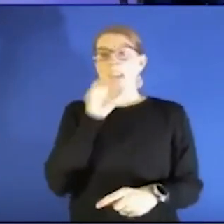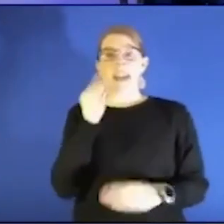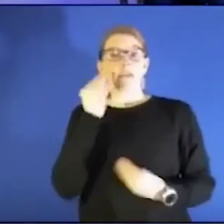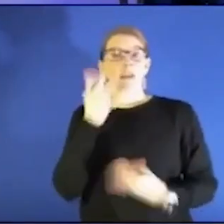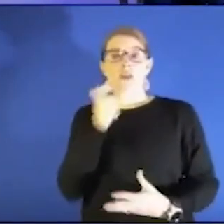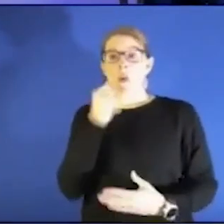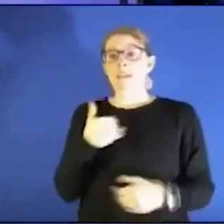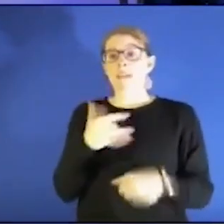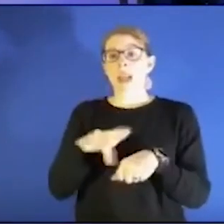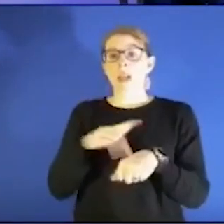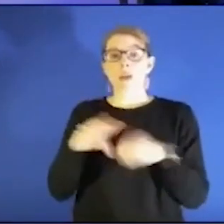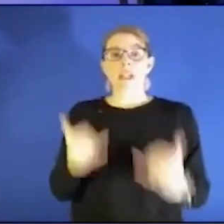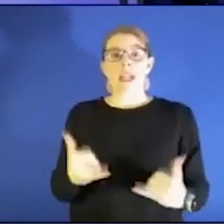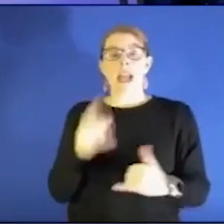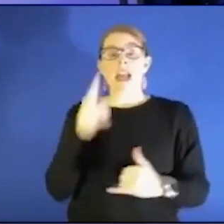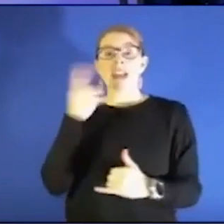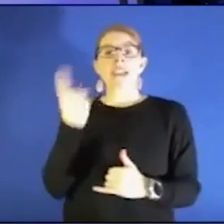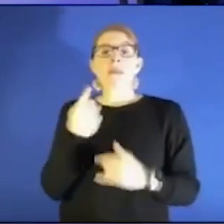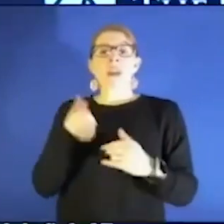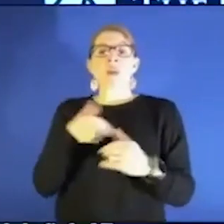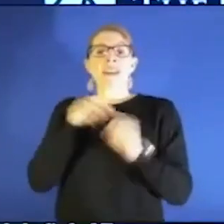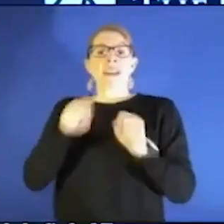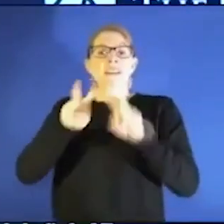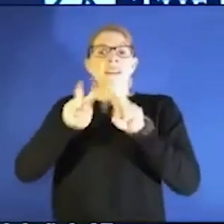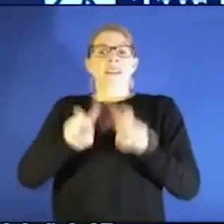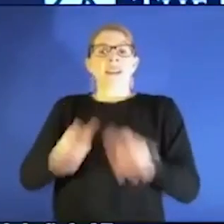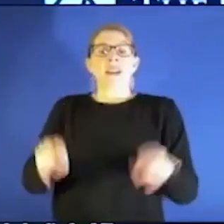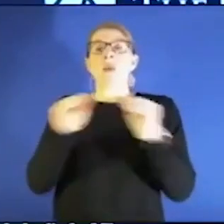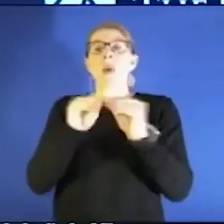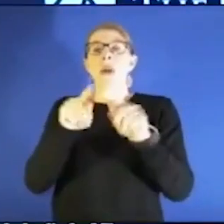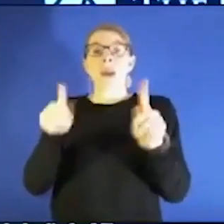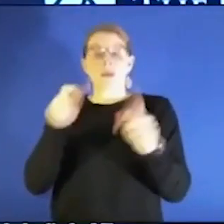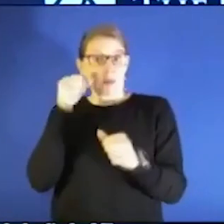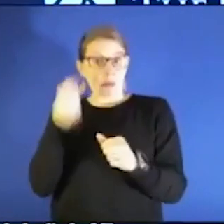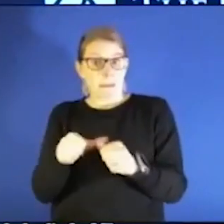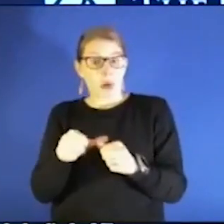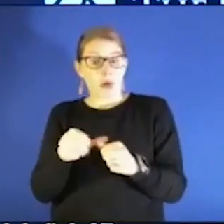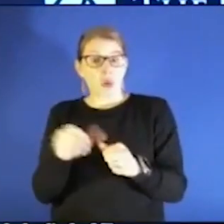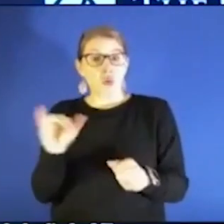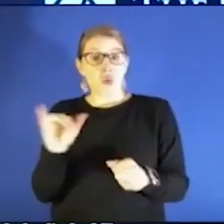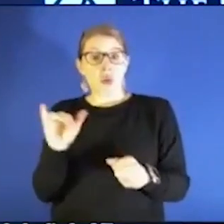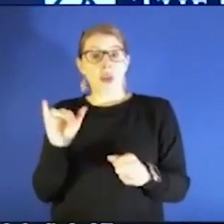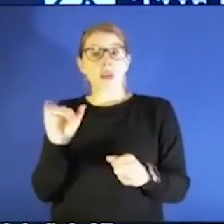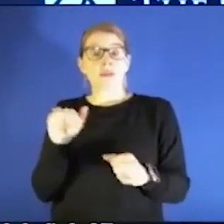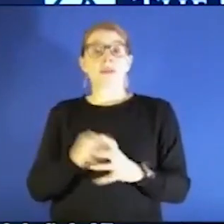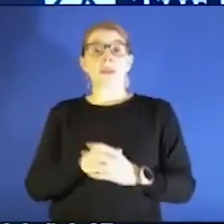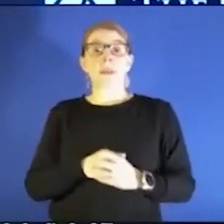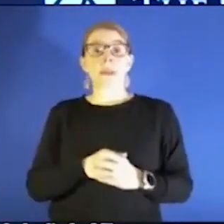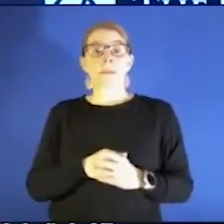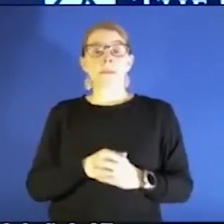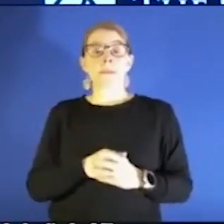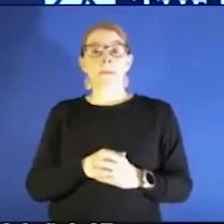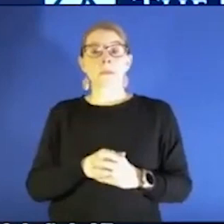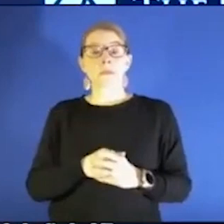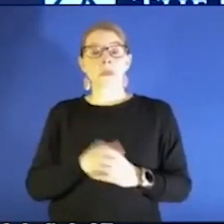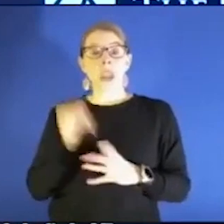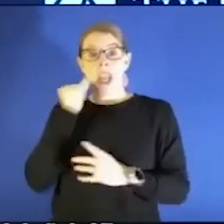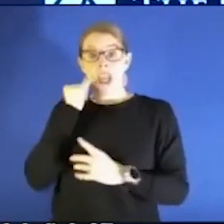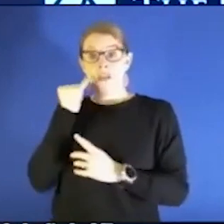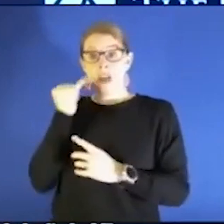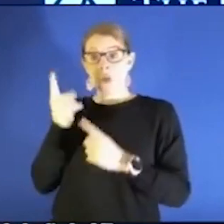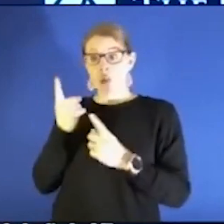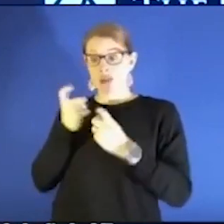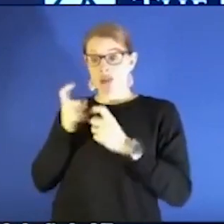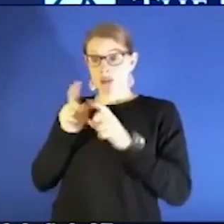probably something that we could dig into a little bit further, but something to keep in mind is that these are things that if those are questions we're looking into, a lot of it requires